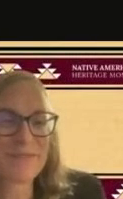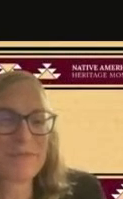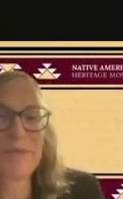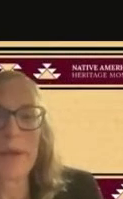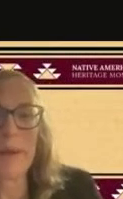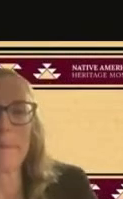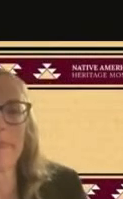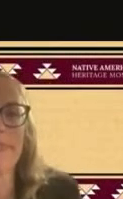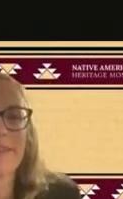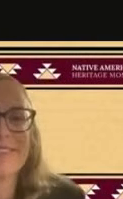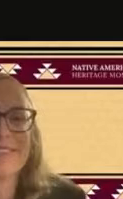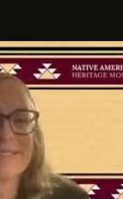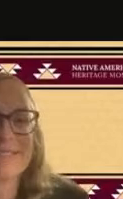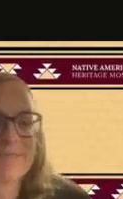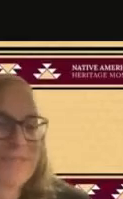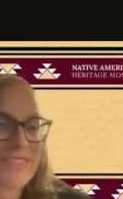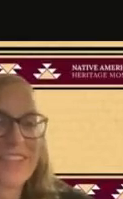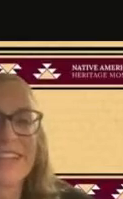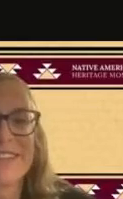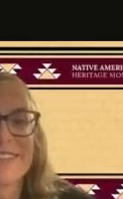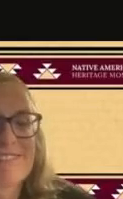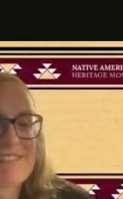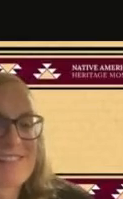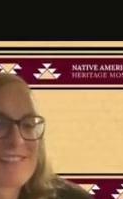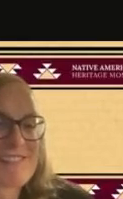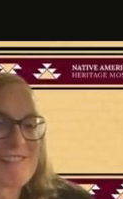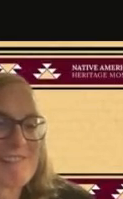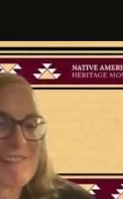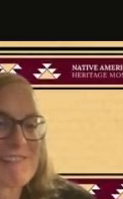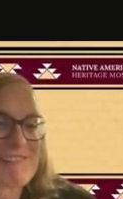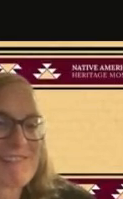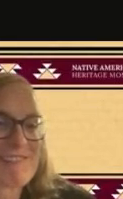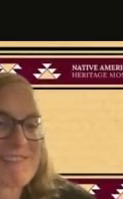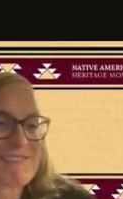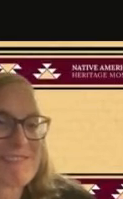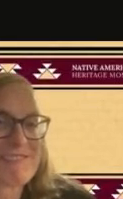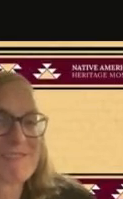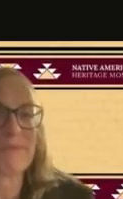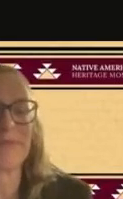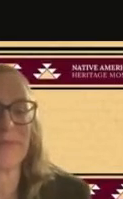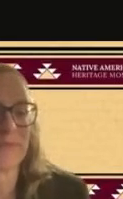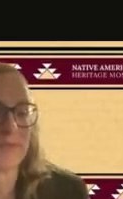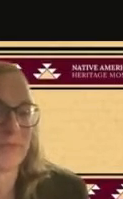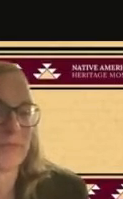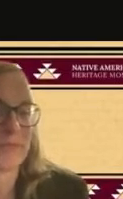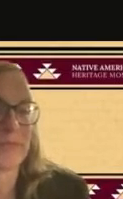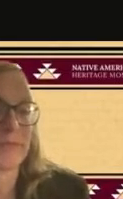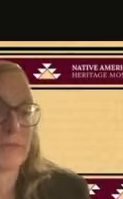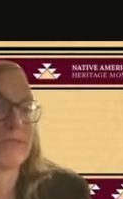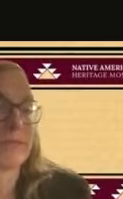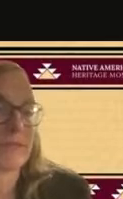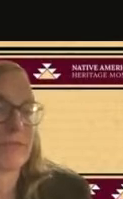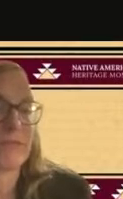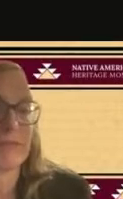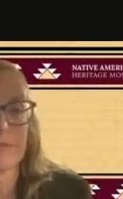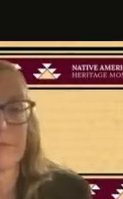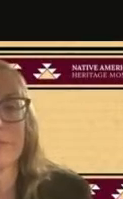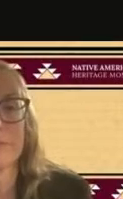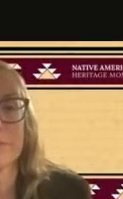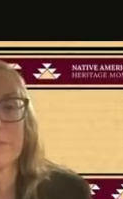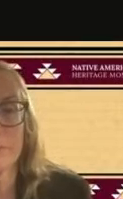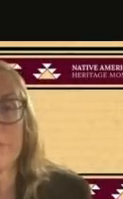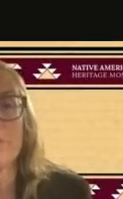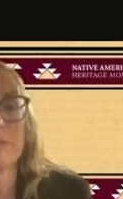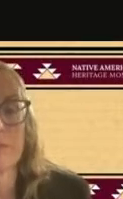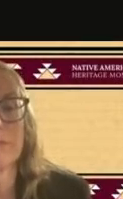Wonderful news. Thank you so much for working through this process and to the community for weighing in. This is